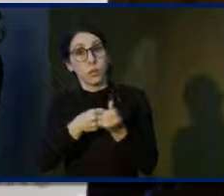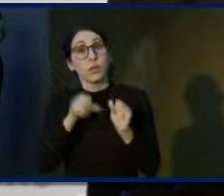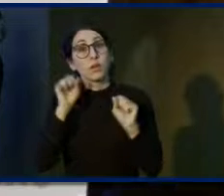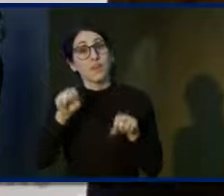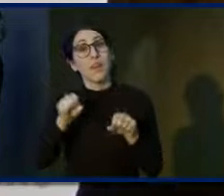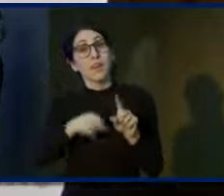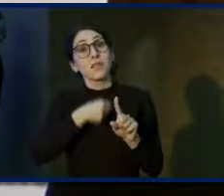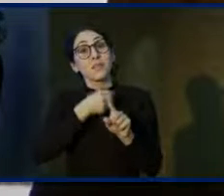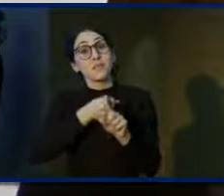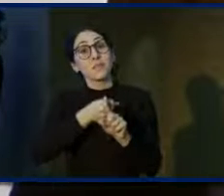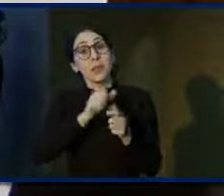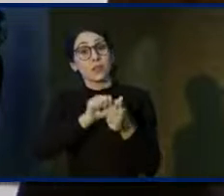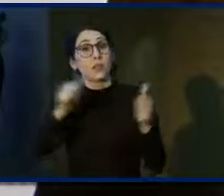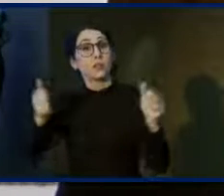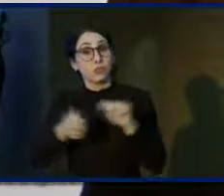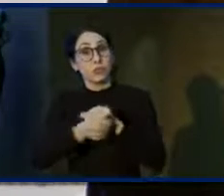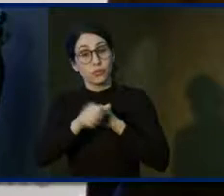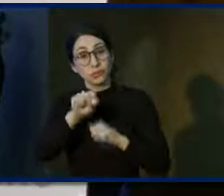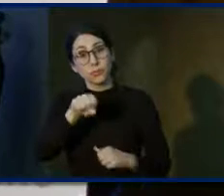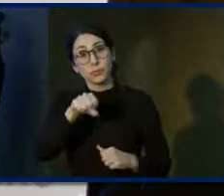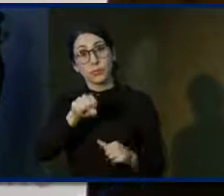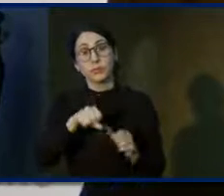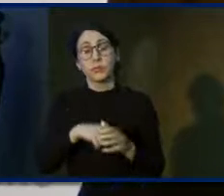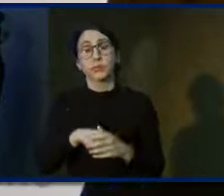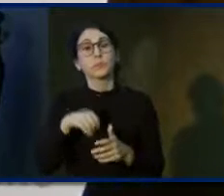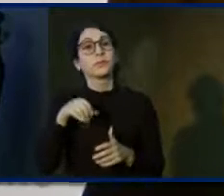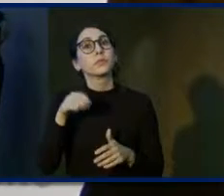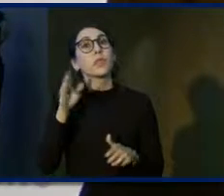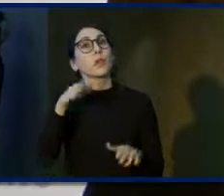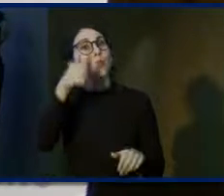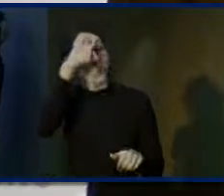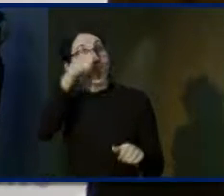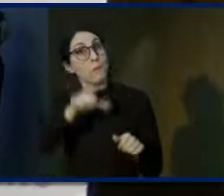place. And keep this in mind.